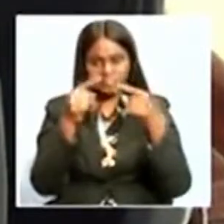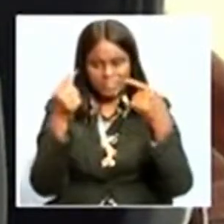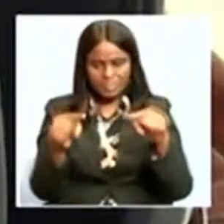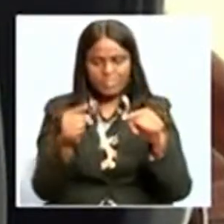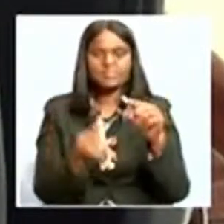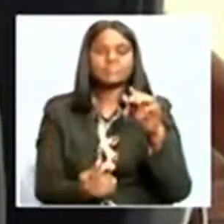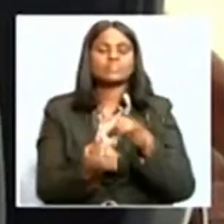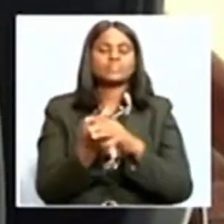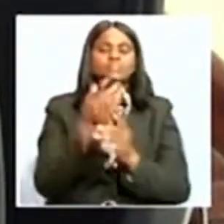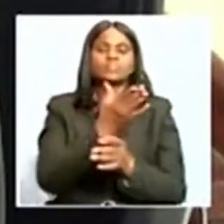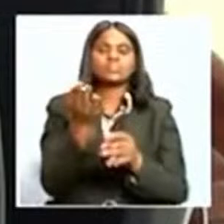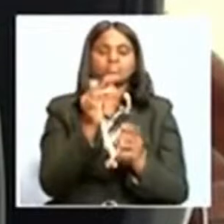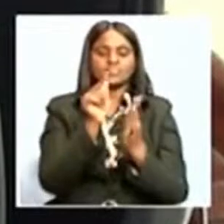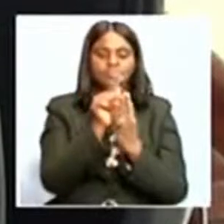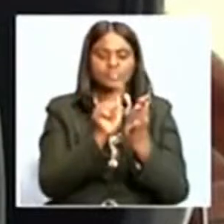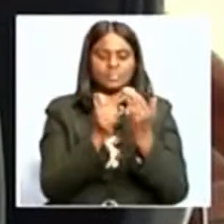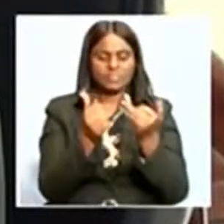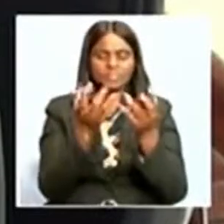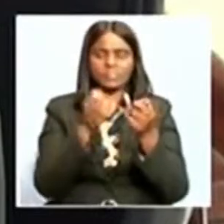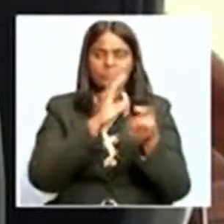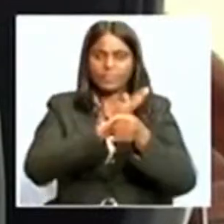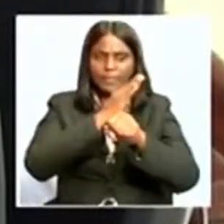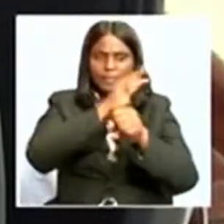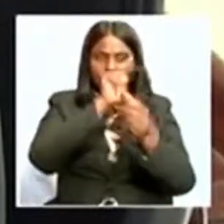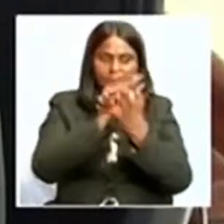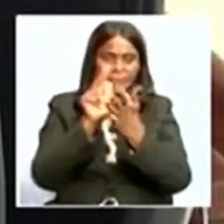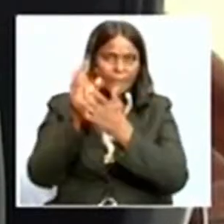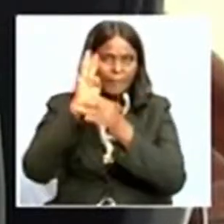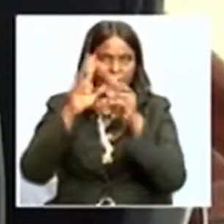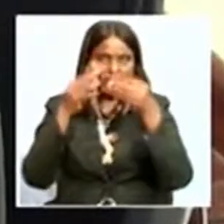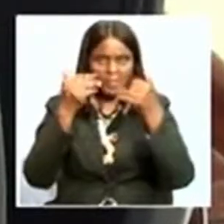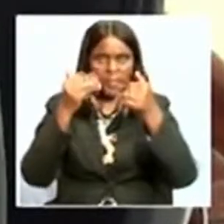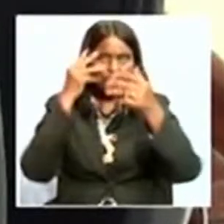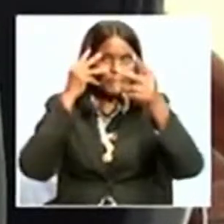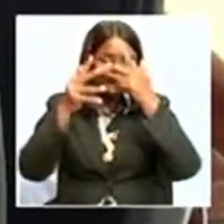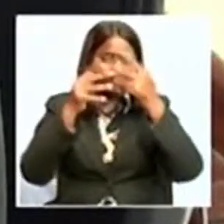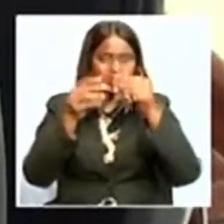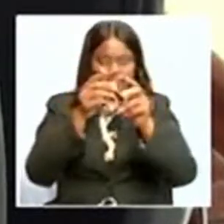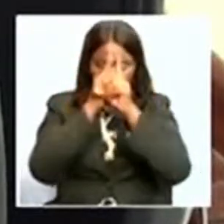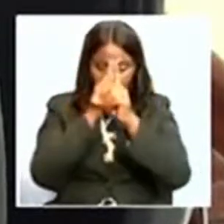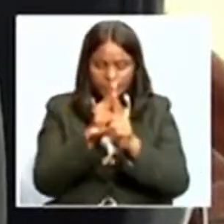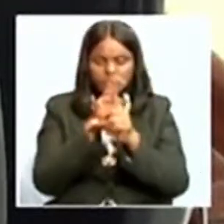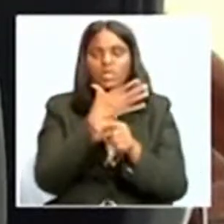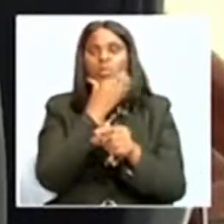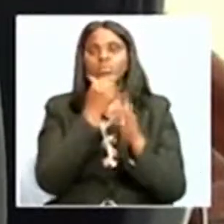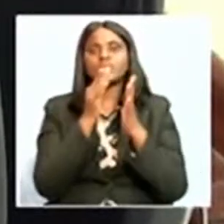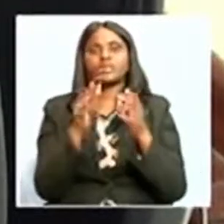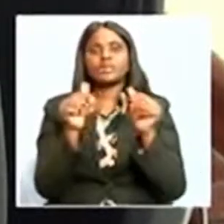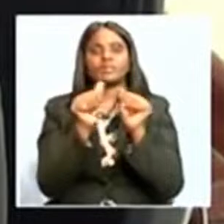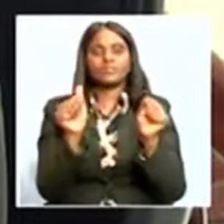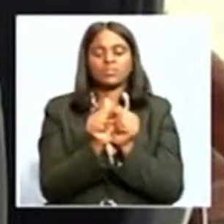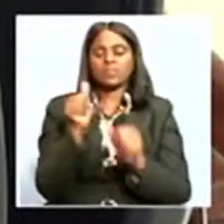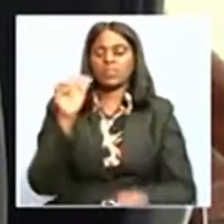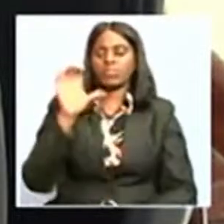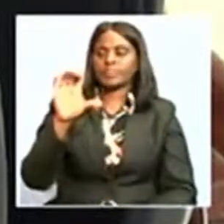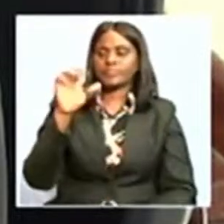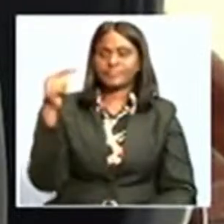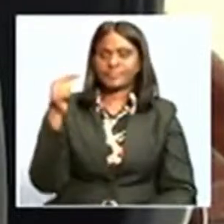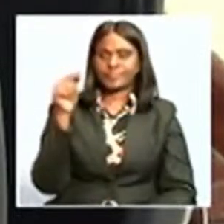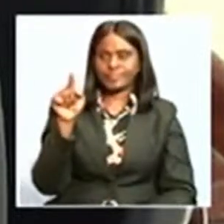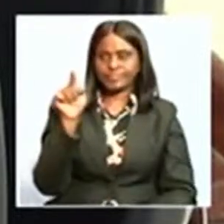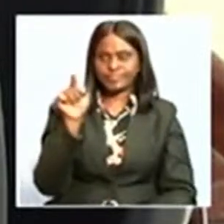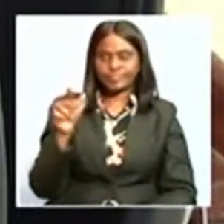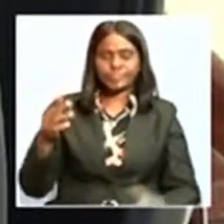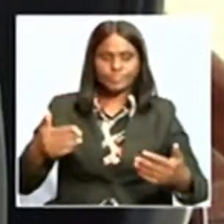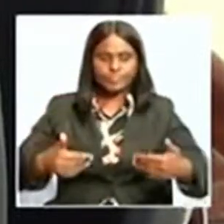foregoing. The bill, once enacted, will provide transparency on the decision of the Commissioner General to exempt a tax supplier from the